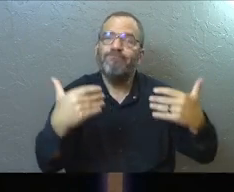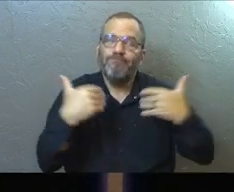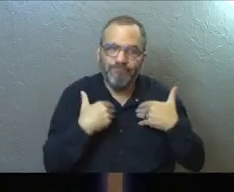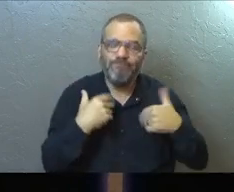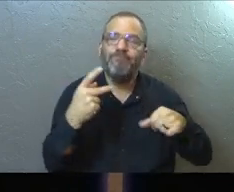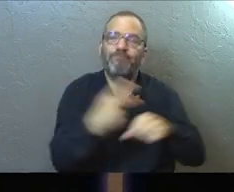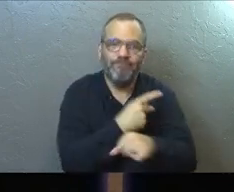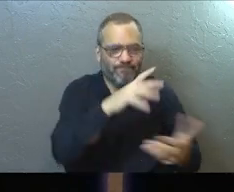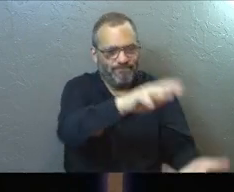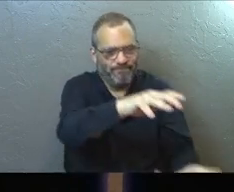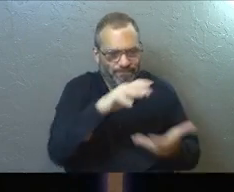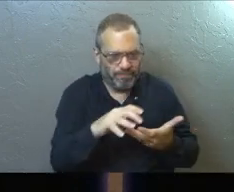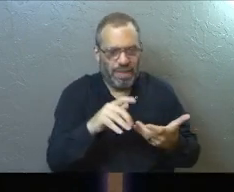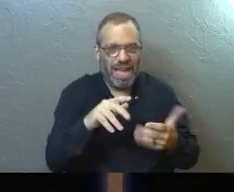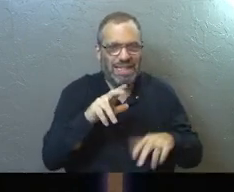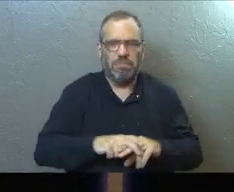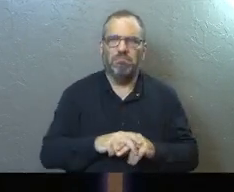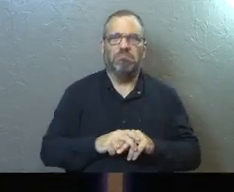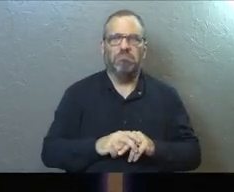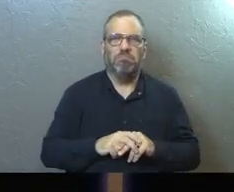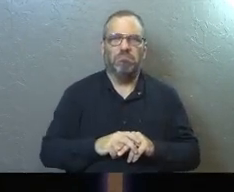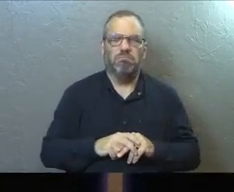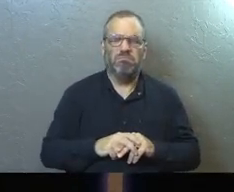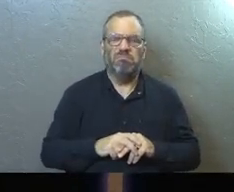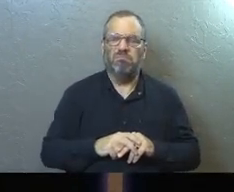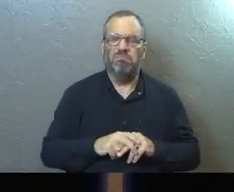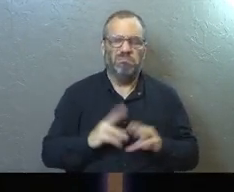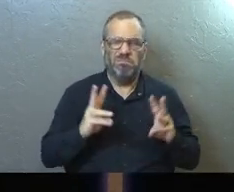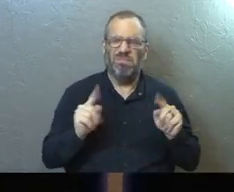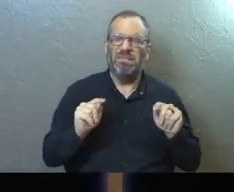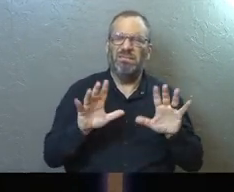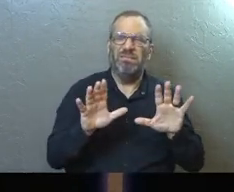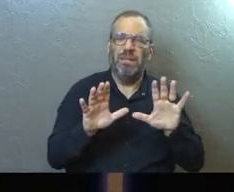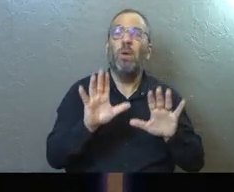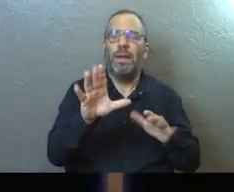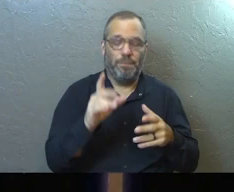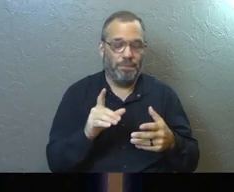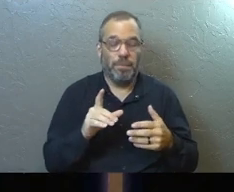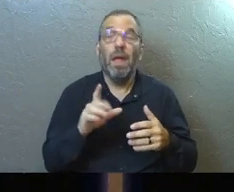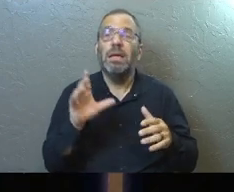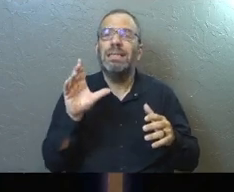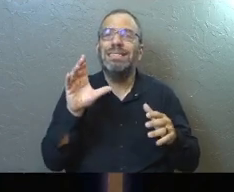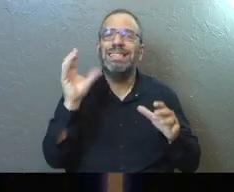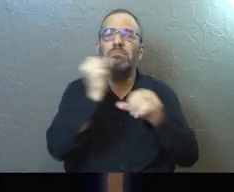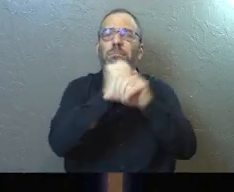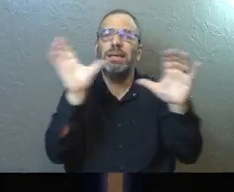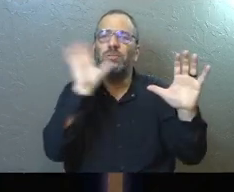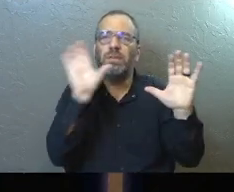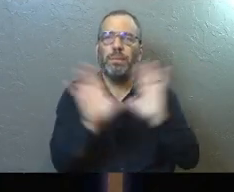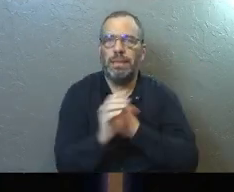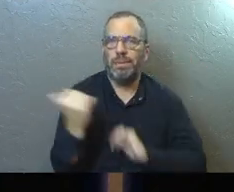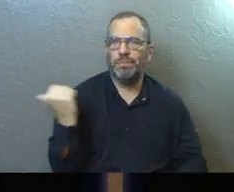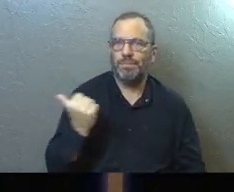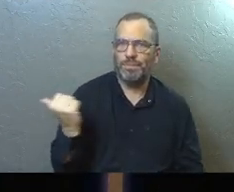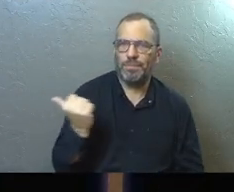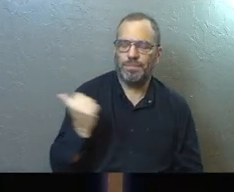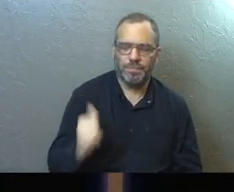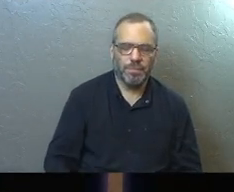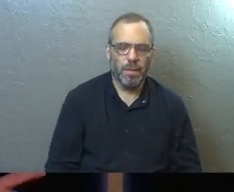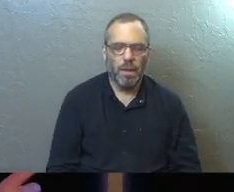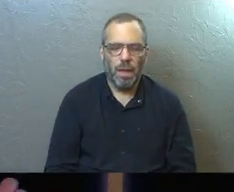the shepherd, and it's going to mess with us just a little bit. We're going to get into that later. First, I want to show you the picture of this painting here.